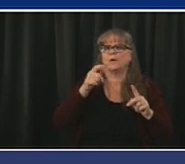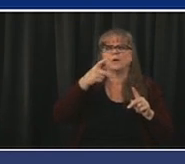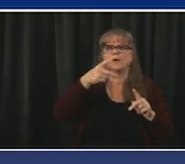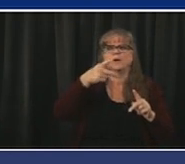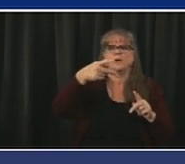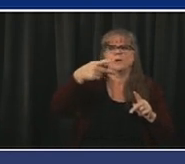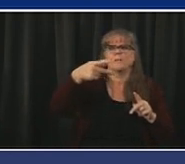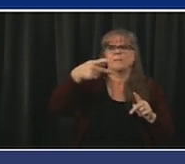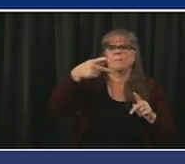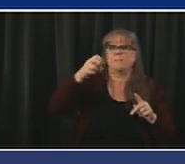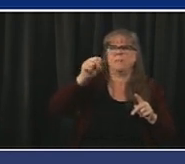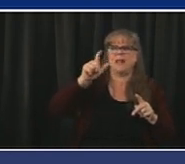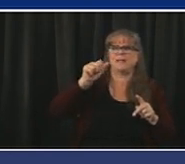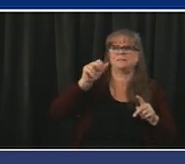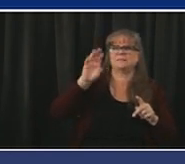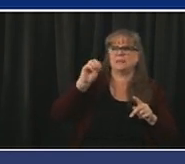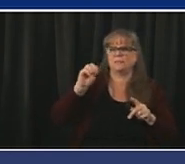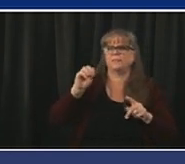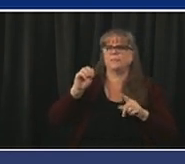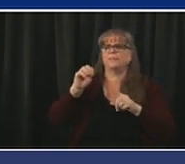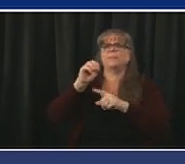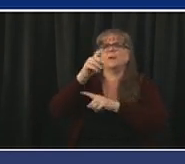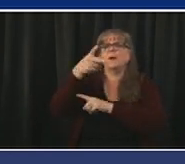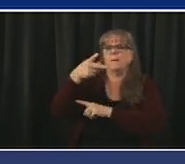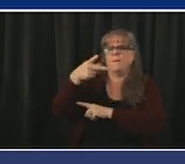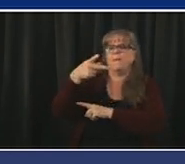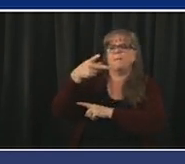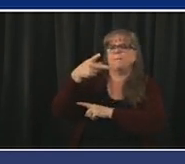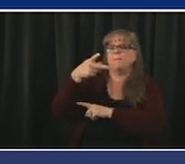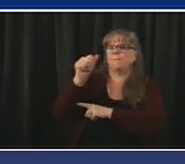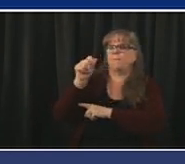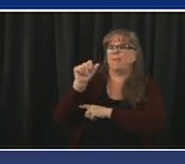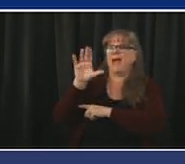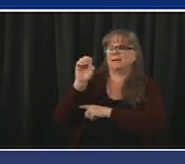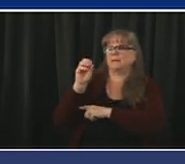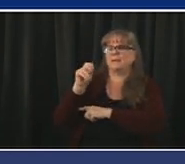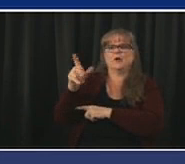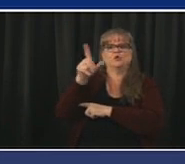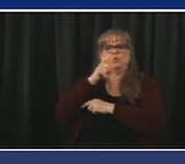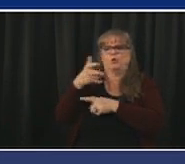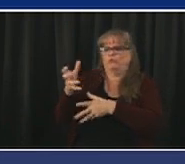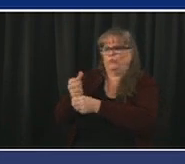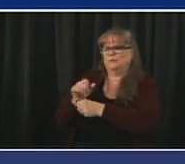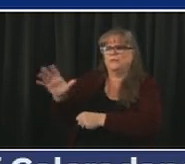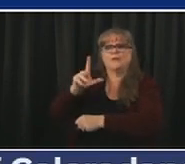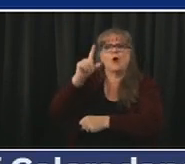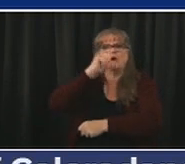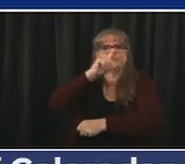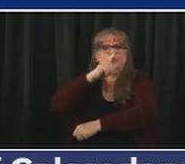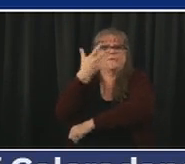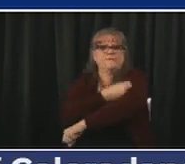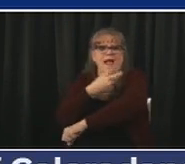to 49 with one of those higher risk conditions. Next slide.